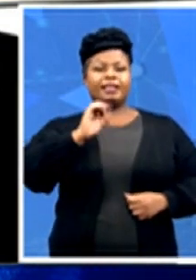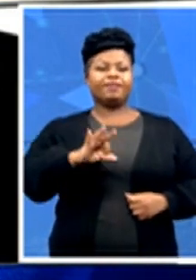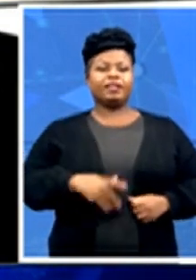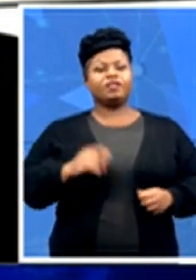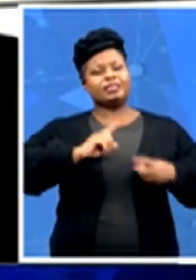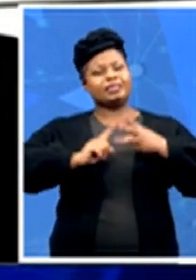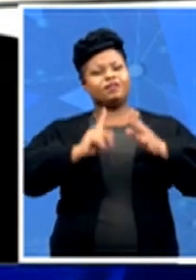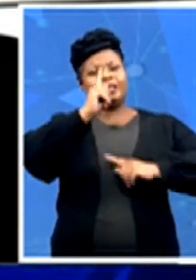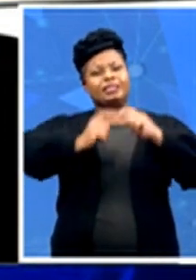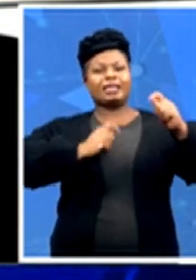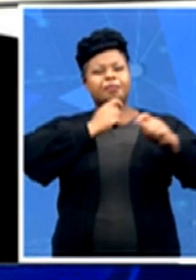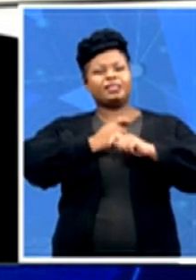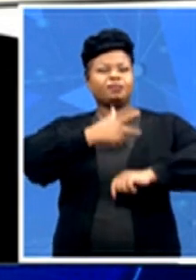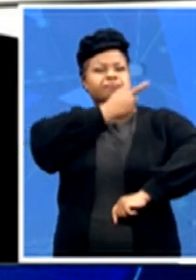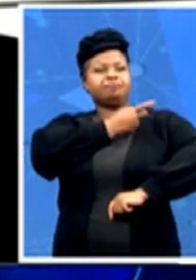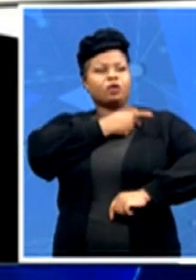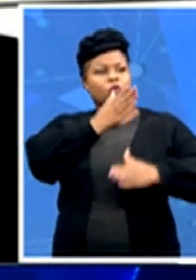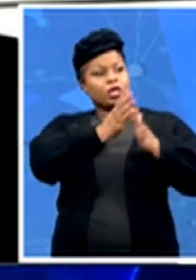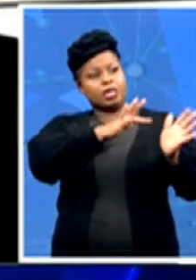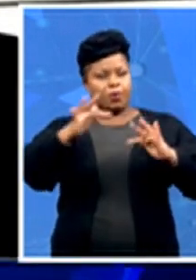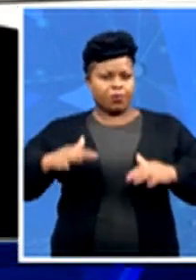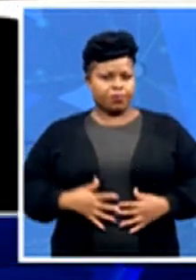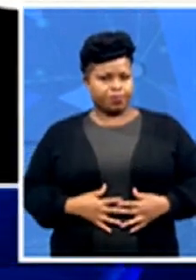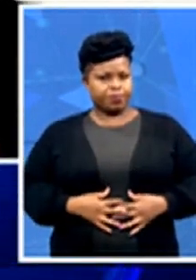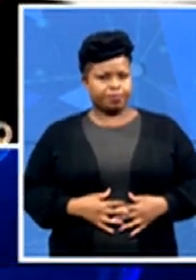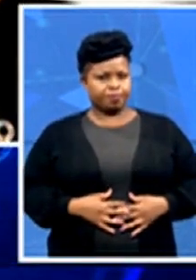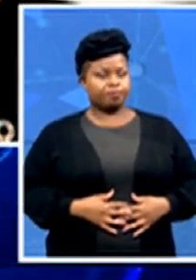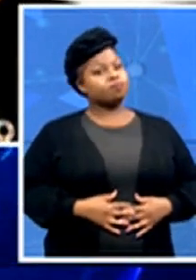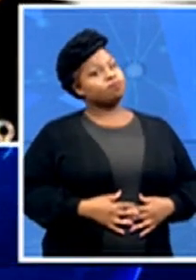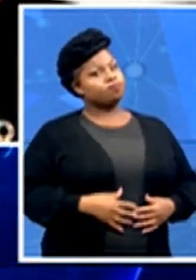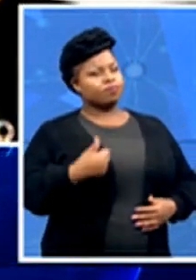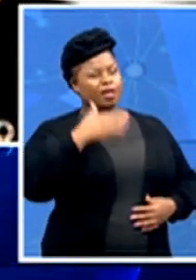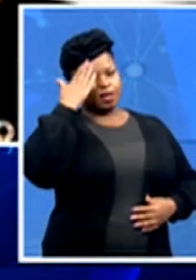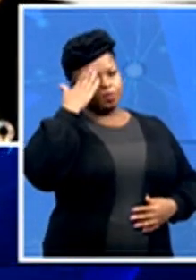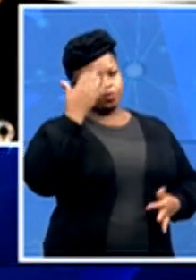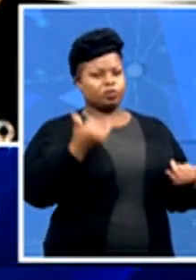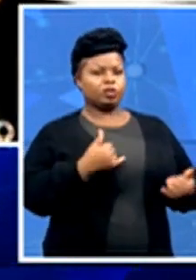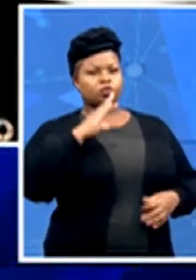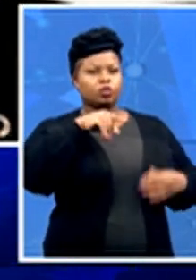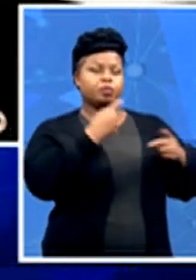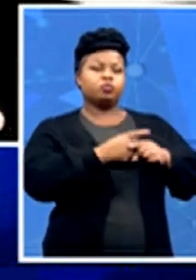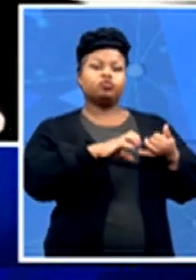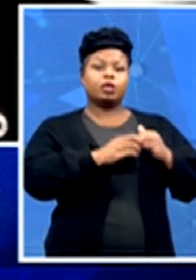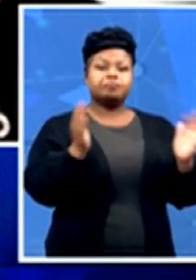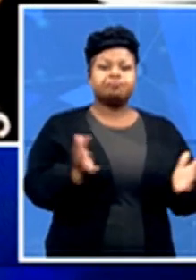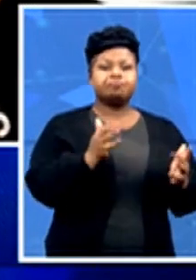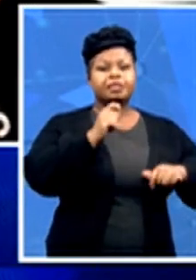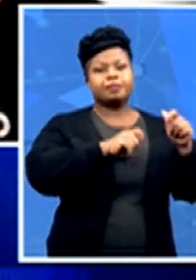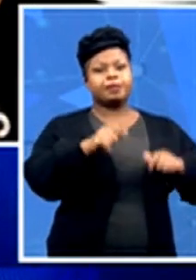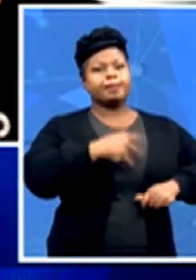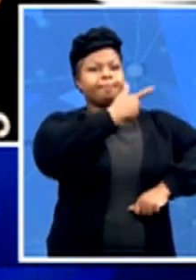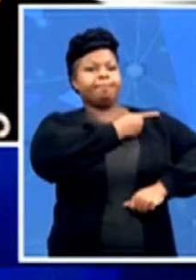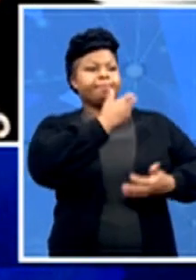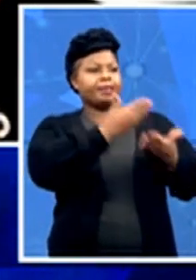hope that was helpful. Prof, I know today we're talking about trying to encourage South Africans to go out and vaccinate. But let's just talk about people